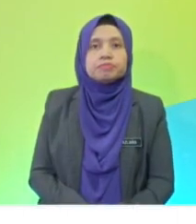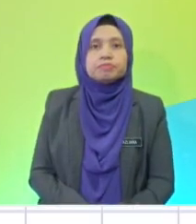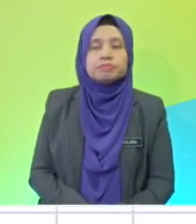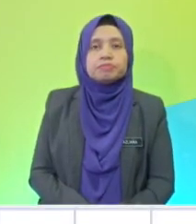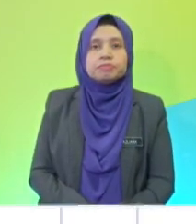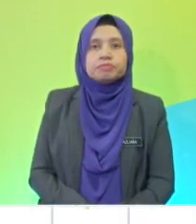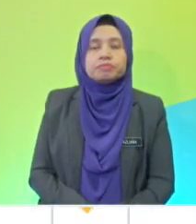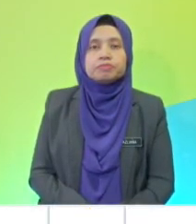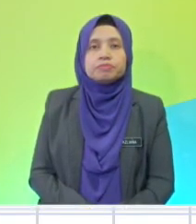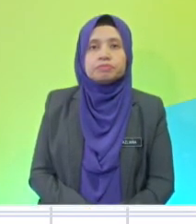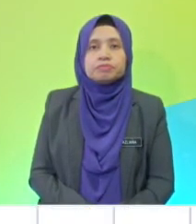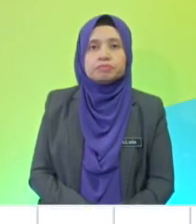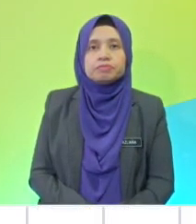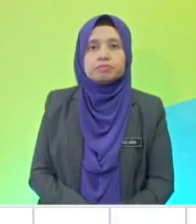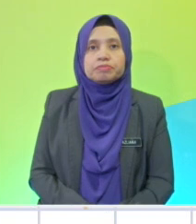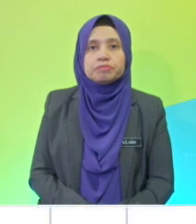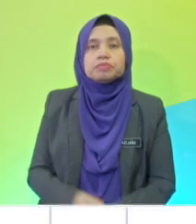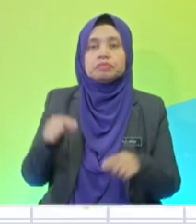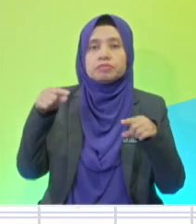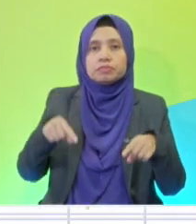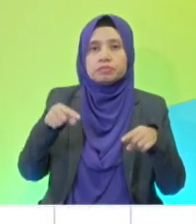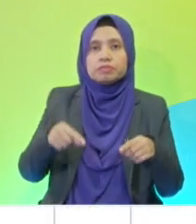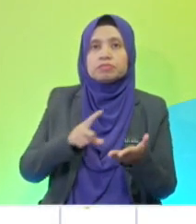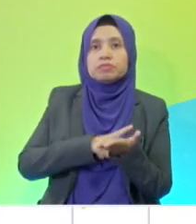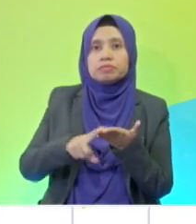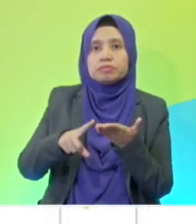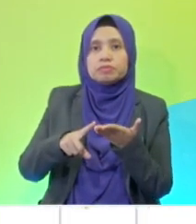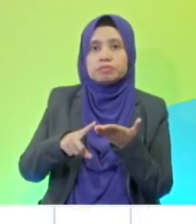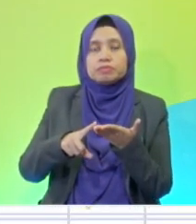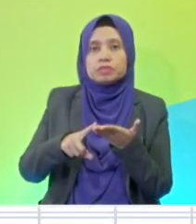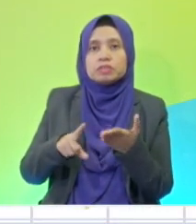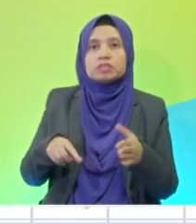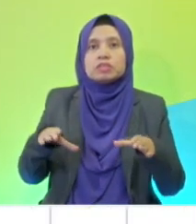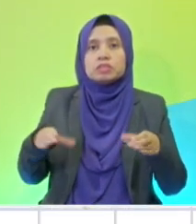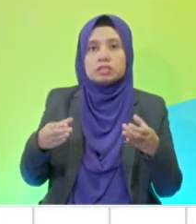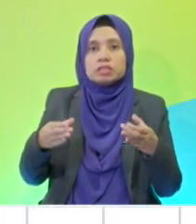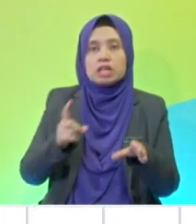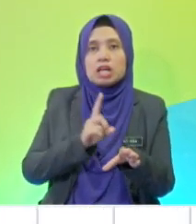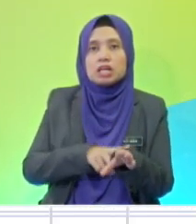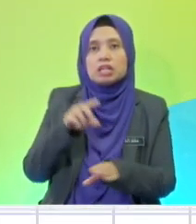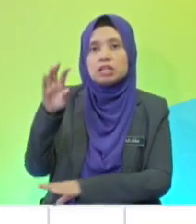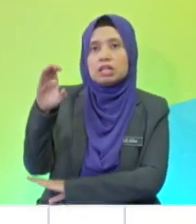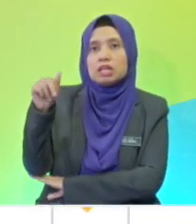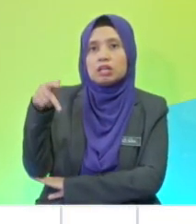Right. For this week's project, we're going to make a time capsule.